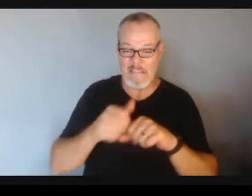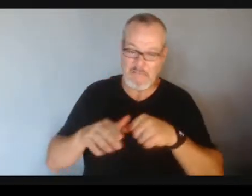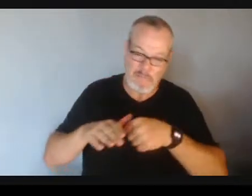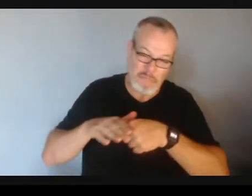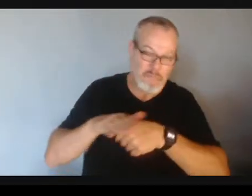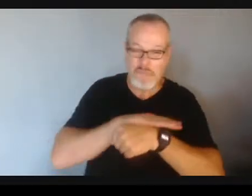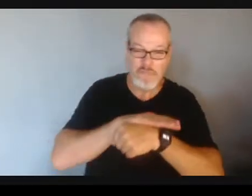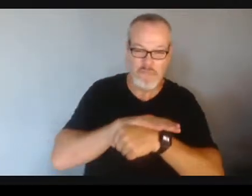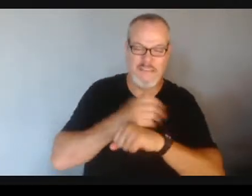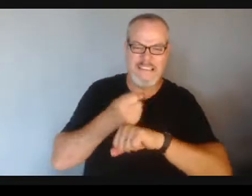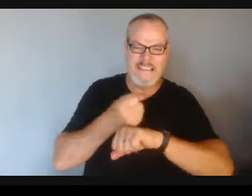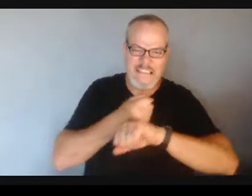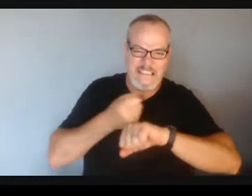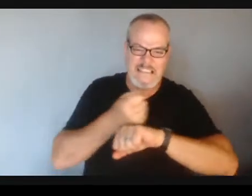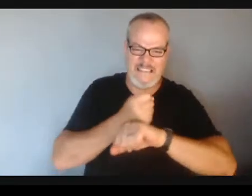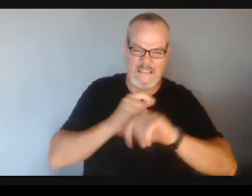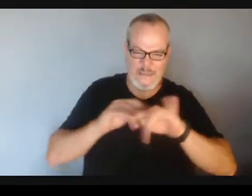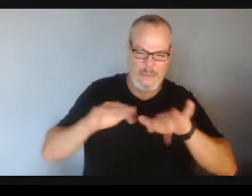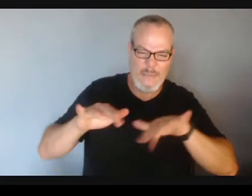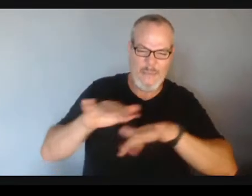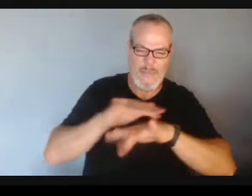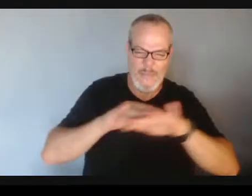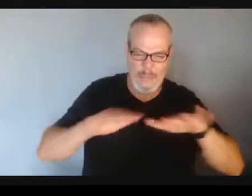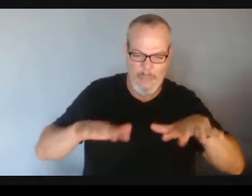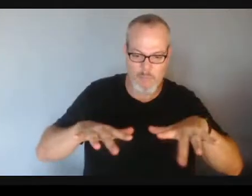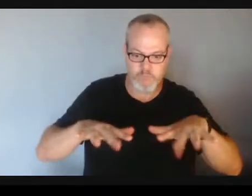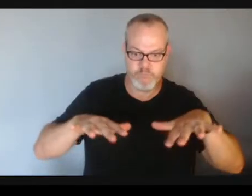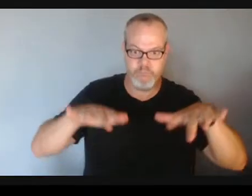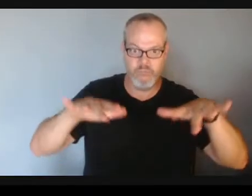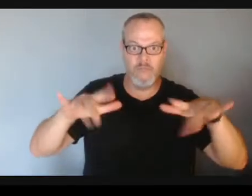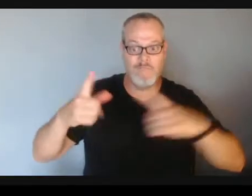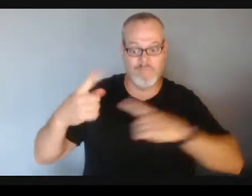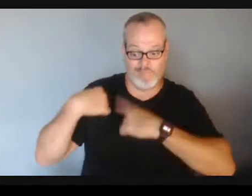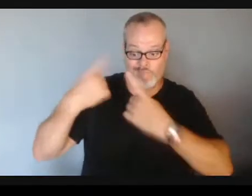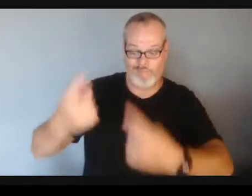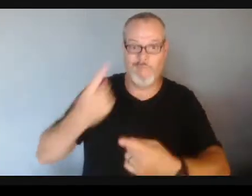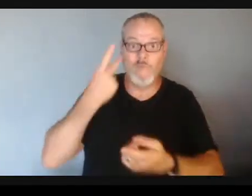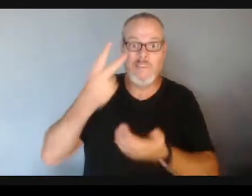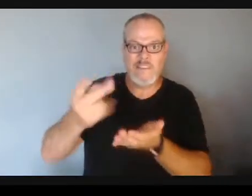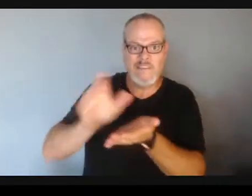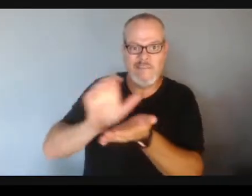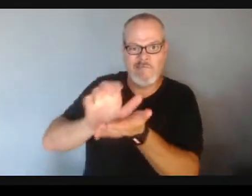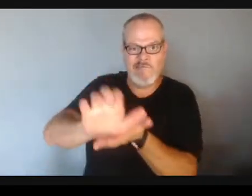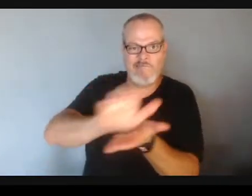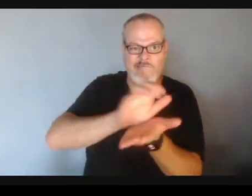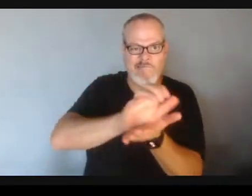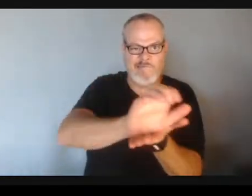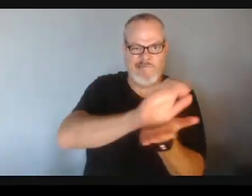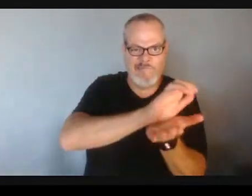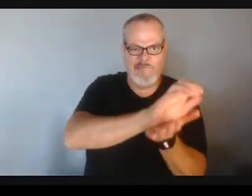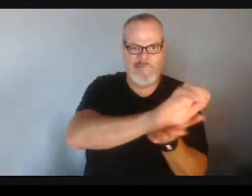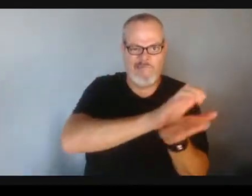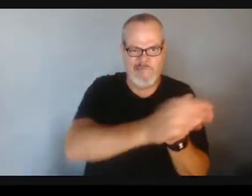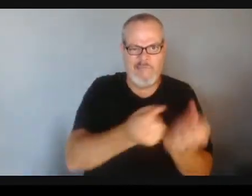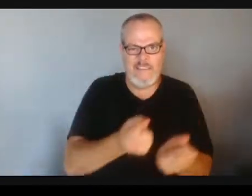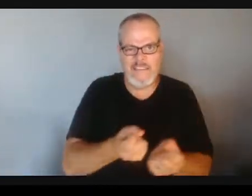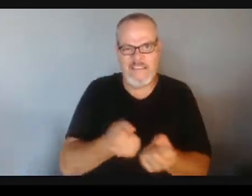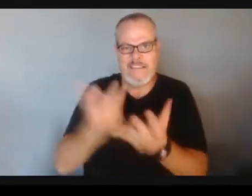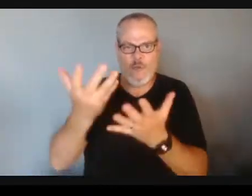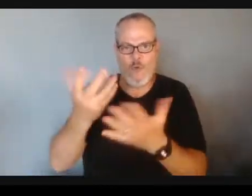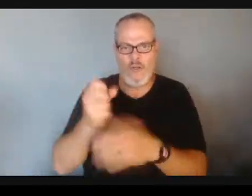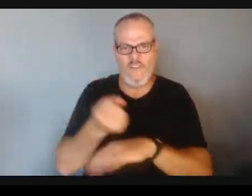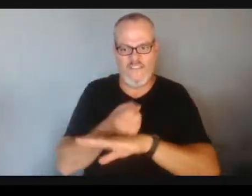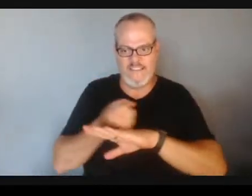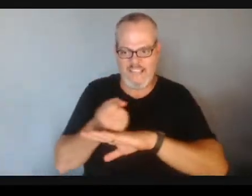been watching the process of getting rid of the sand and the dredge ongoing down there. You can see here